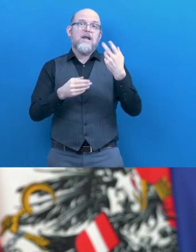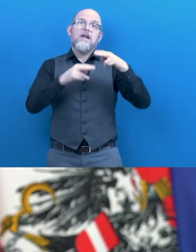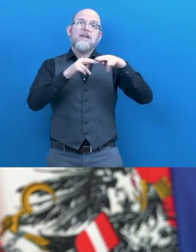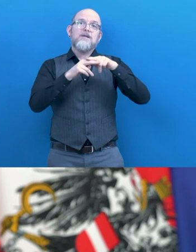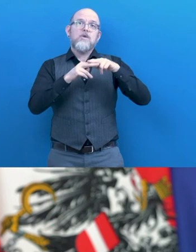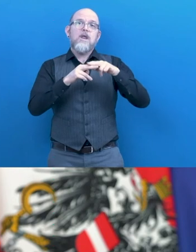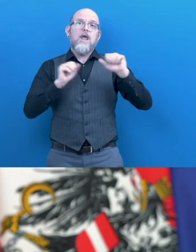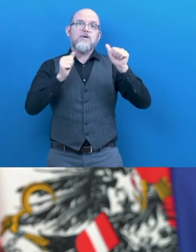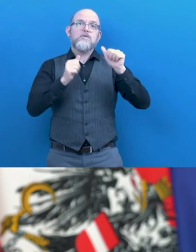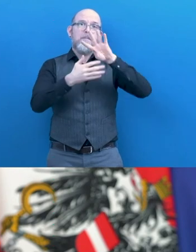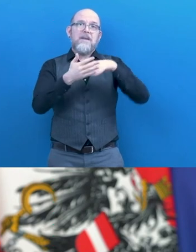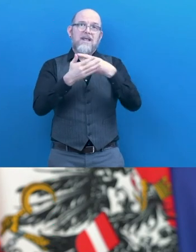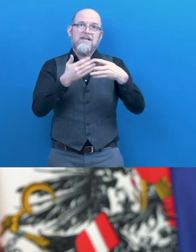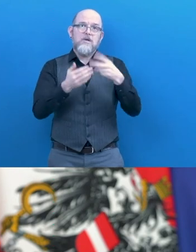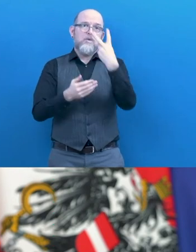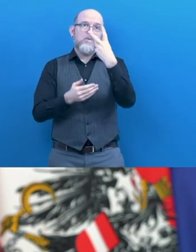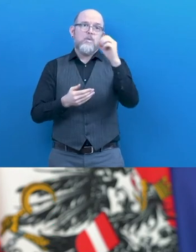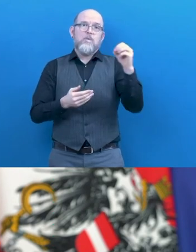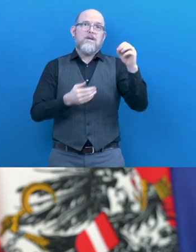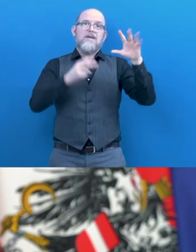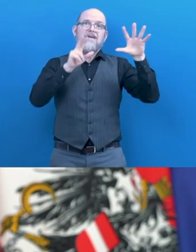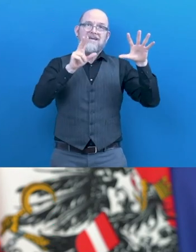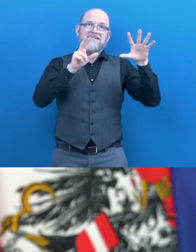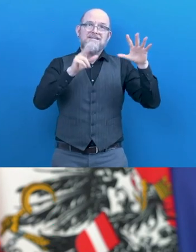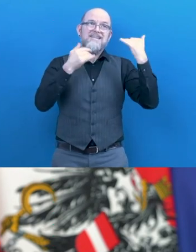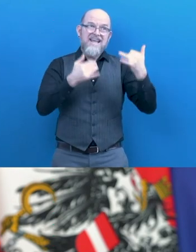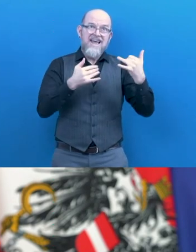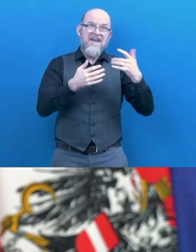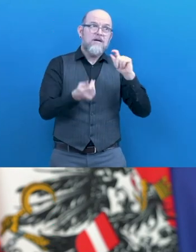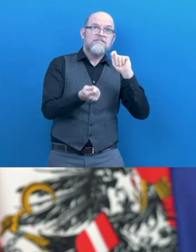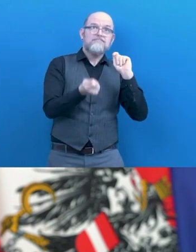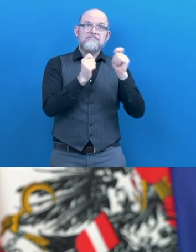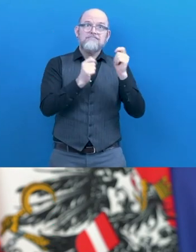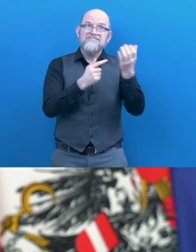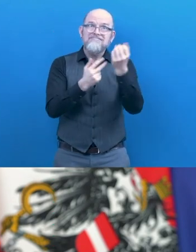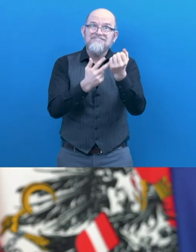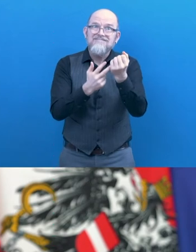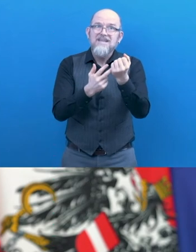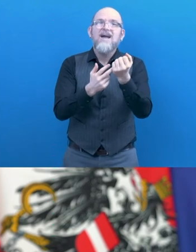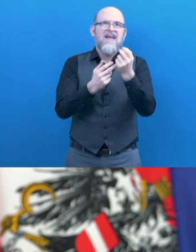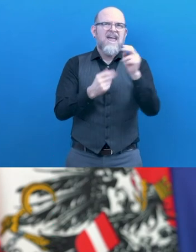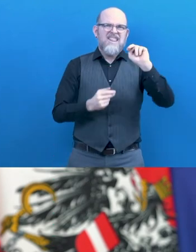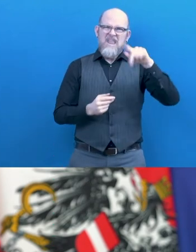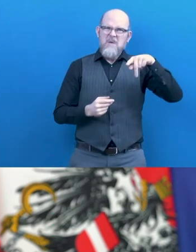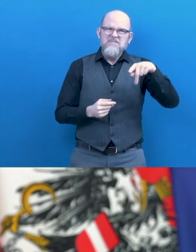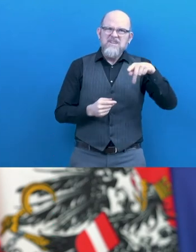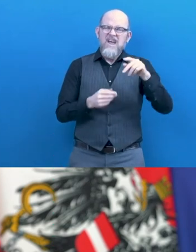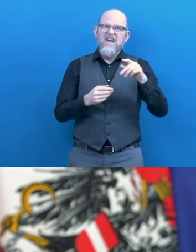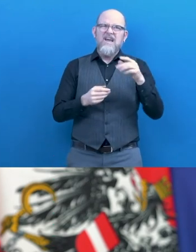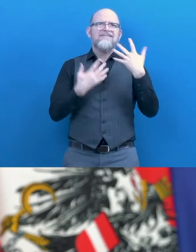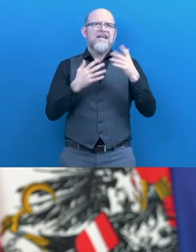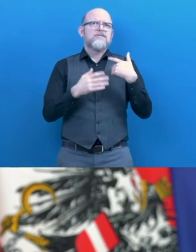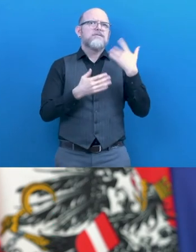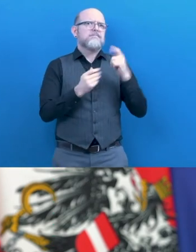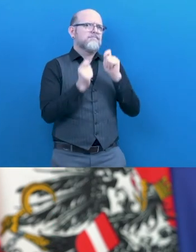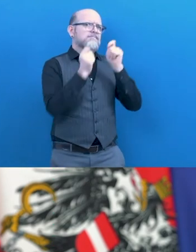in 2008. And we are working on the implementation of the National Plan of Action. These activities have